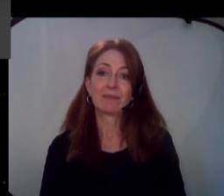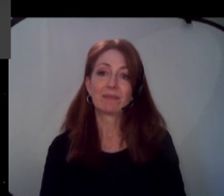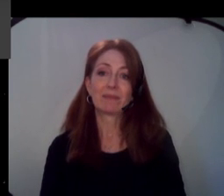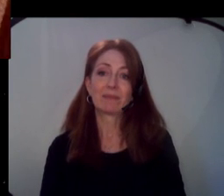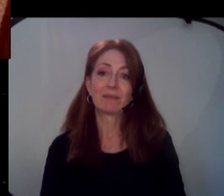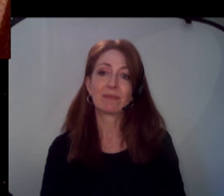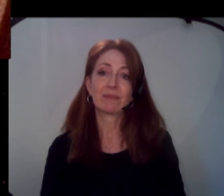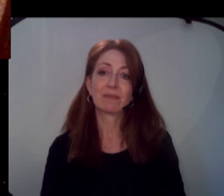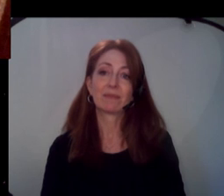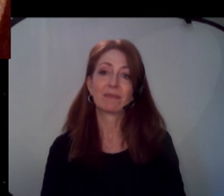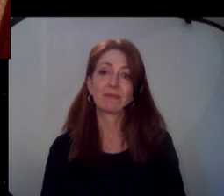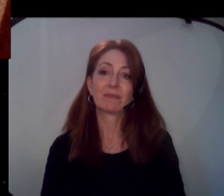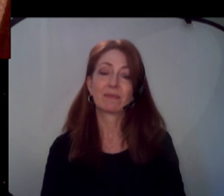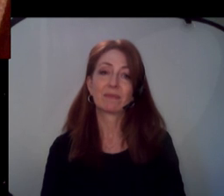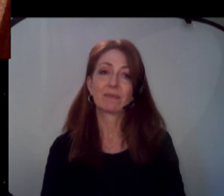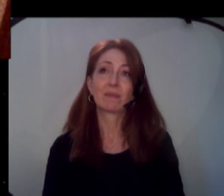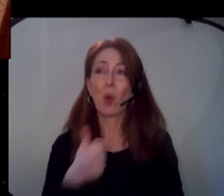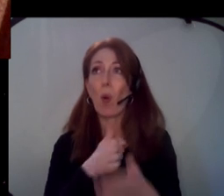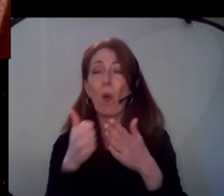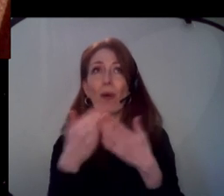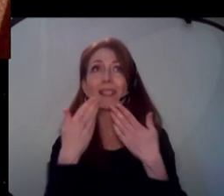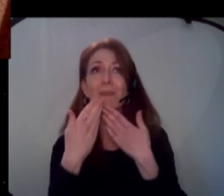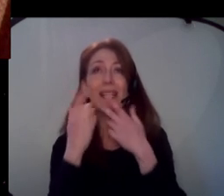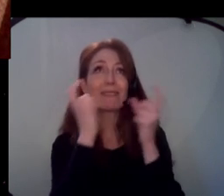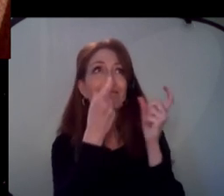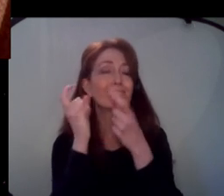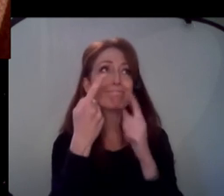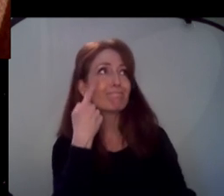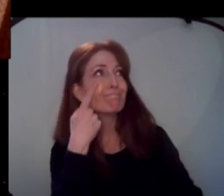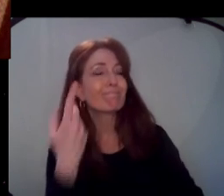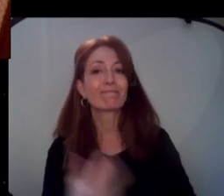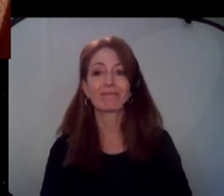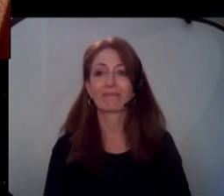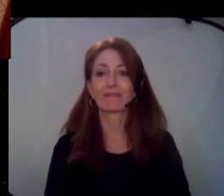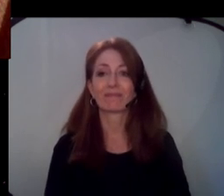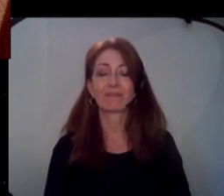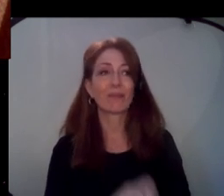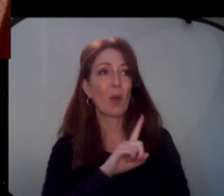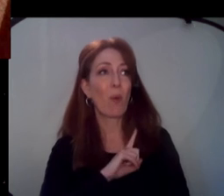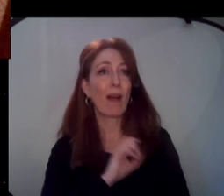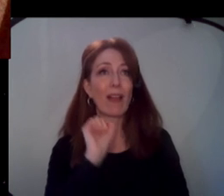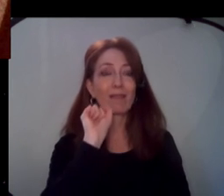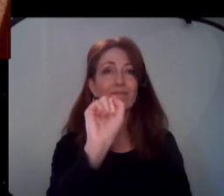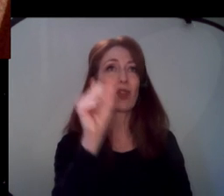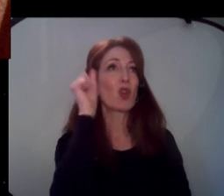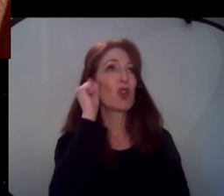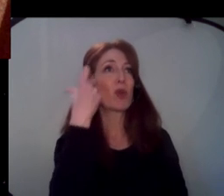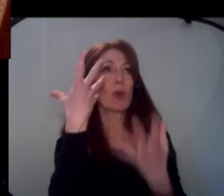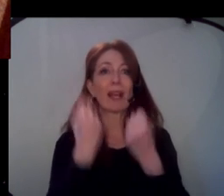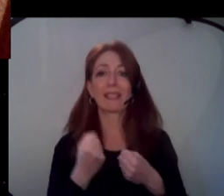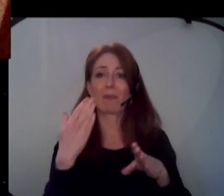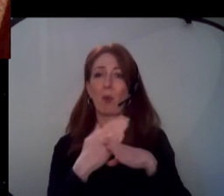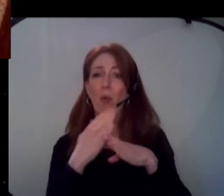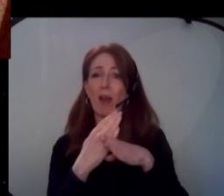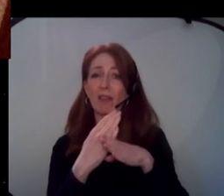I always beseech people to keep their eyes peeled, because her oeuvre of known and accepted works at the moment, I think, is not much